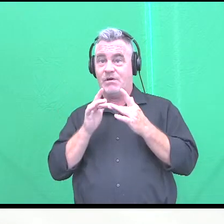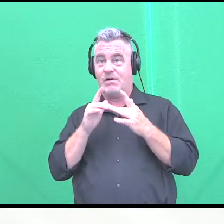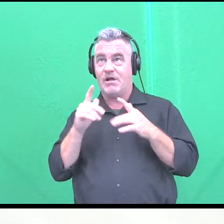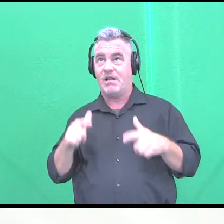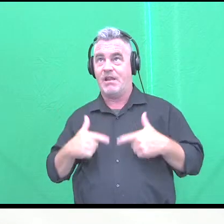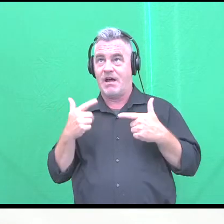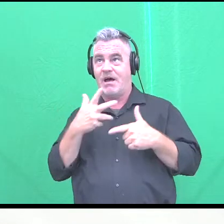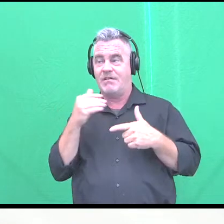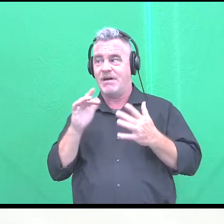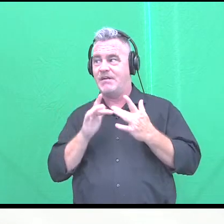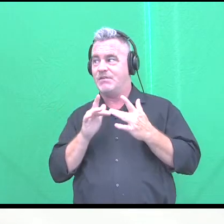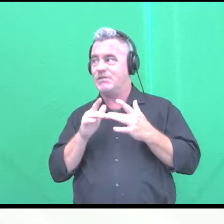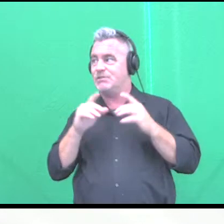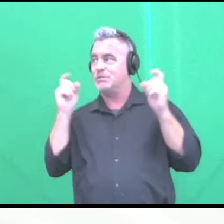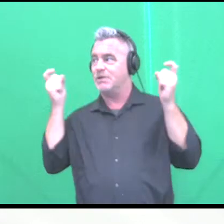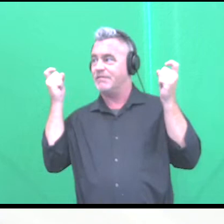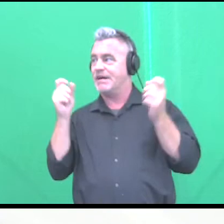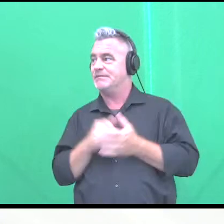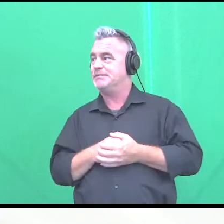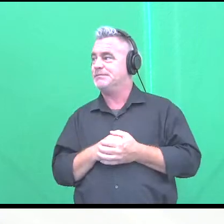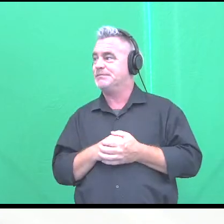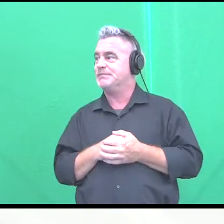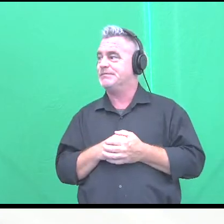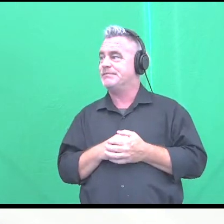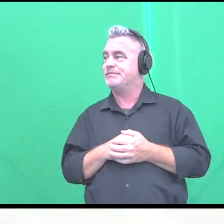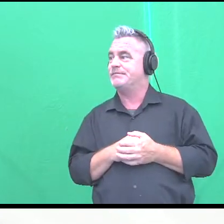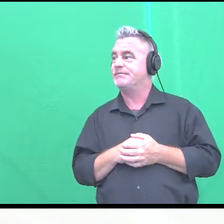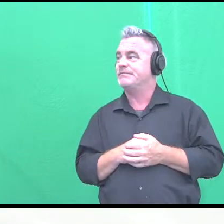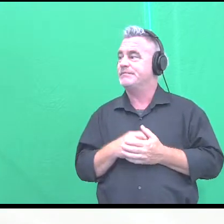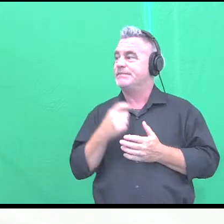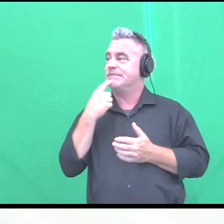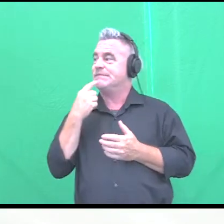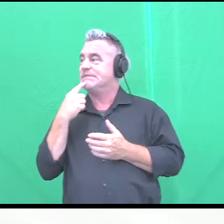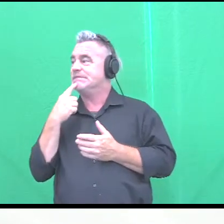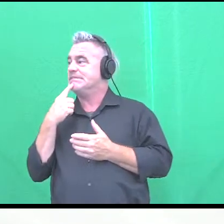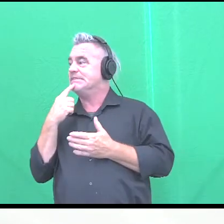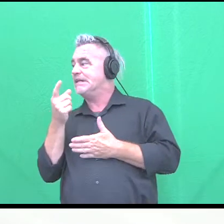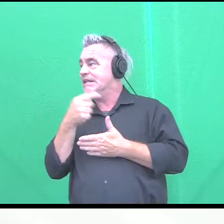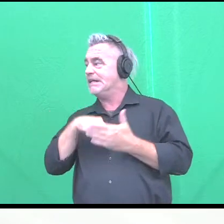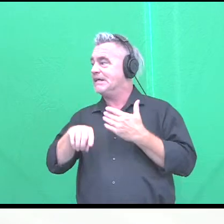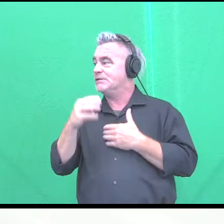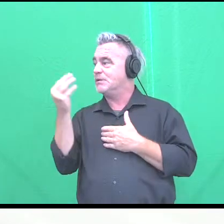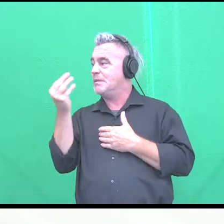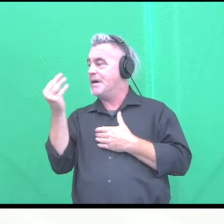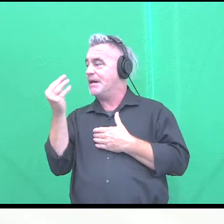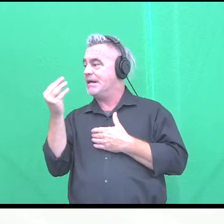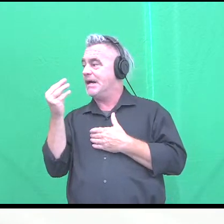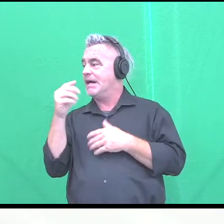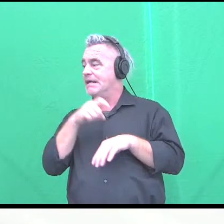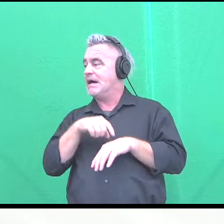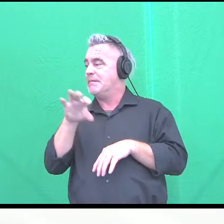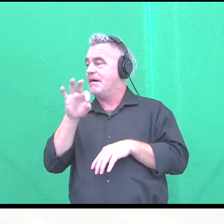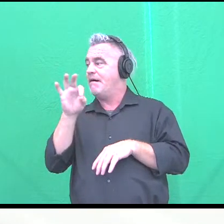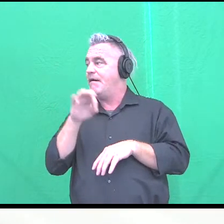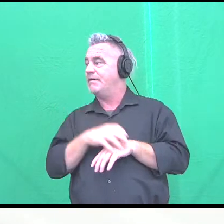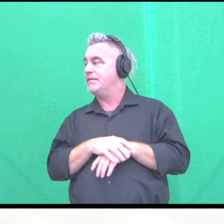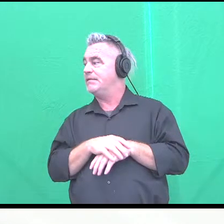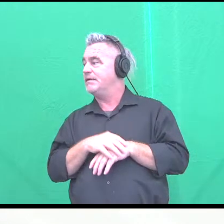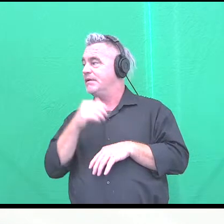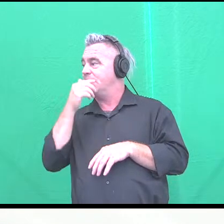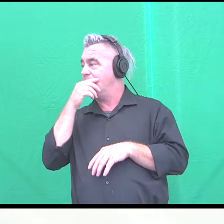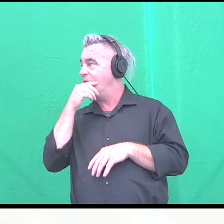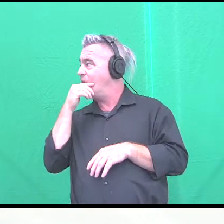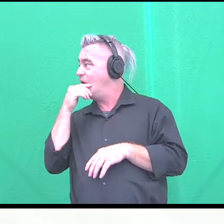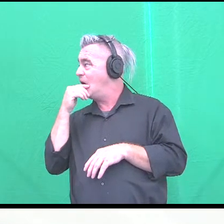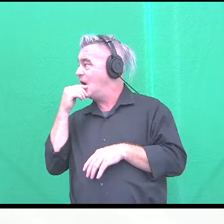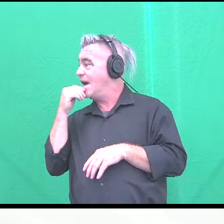and virtual event. So that is coming up next Monday at 9 o'clock. Also next week, I